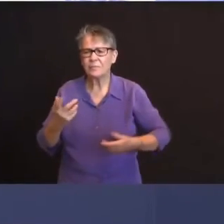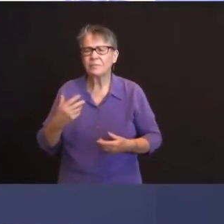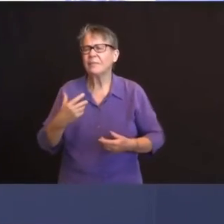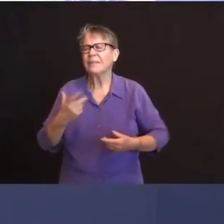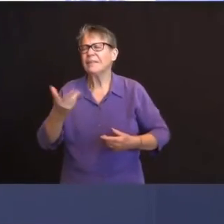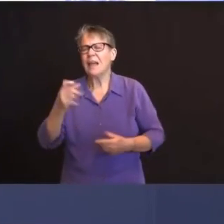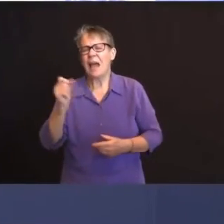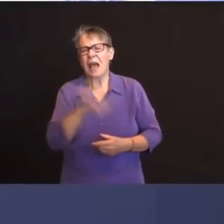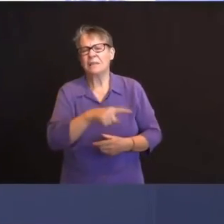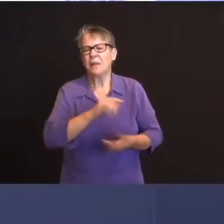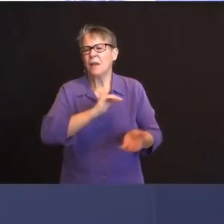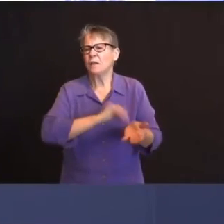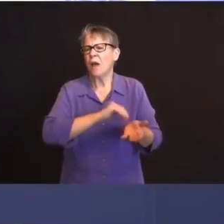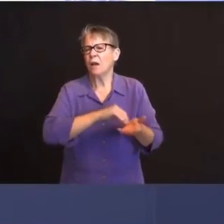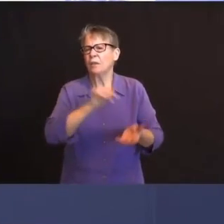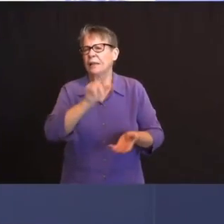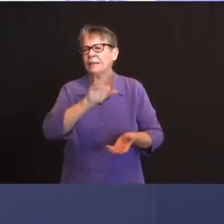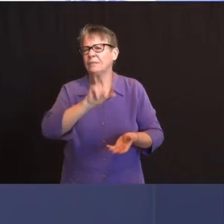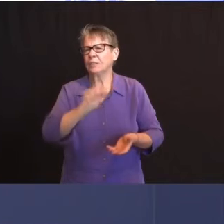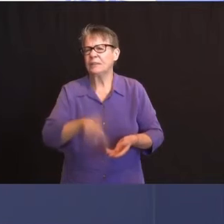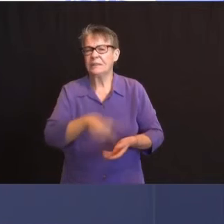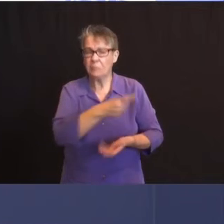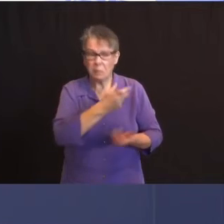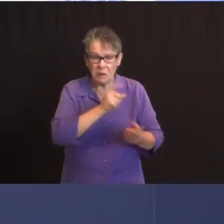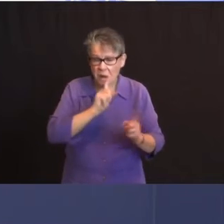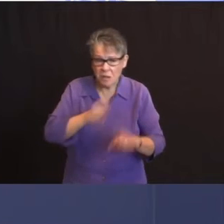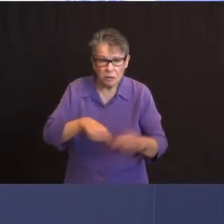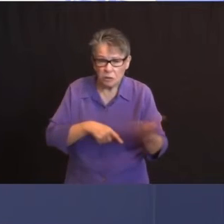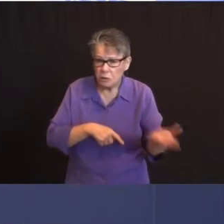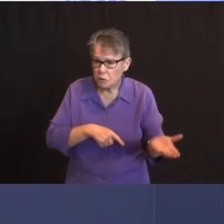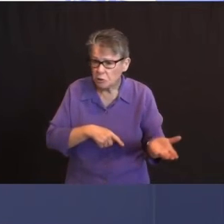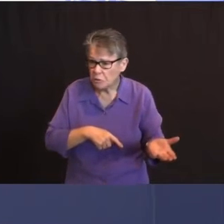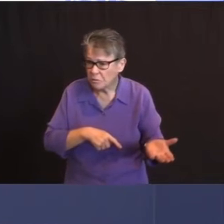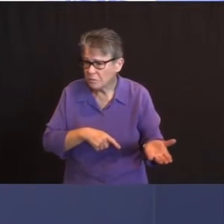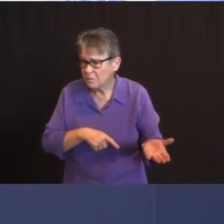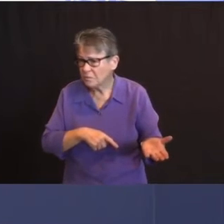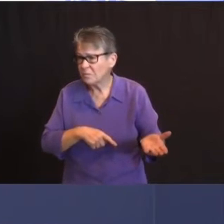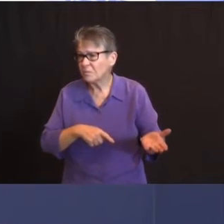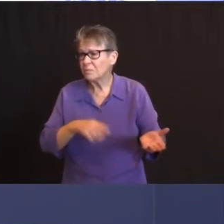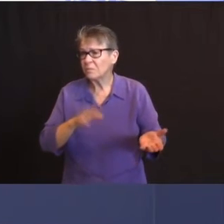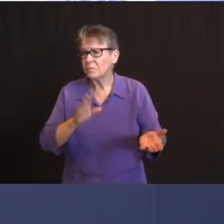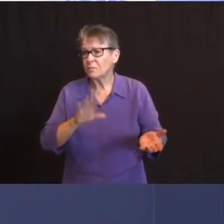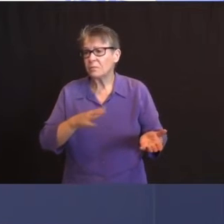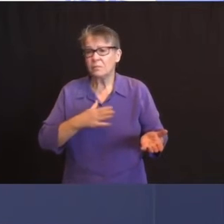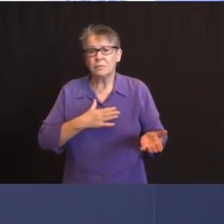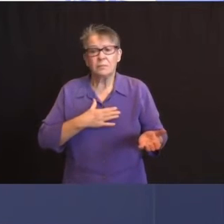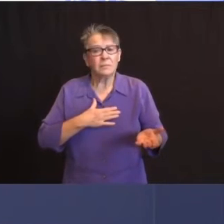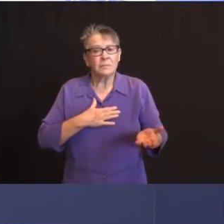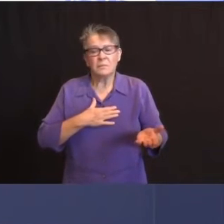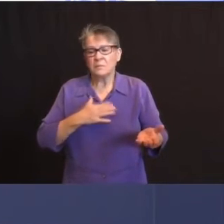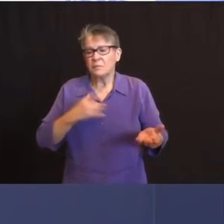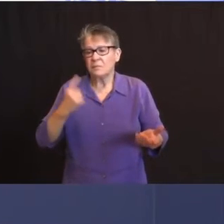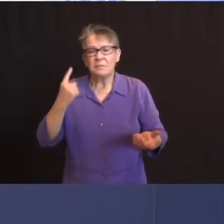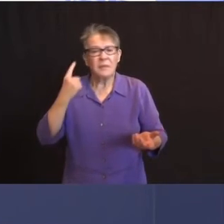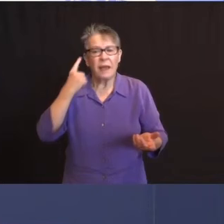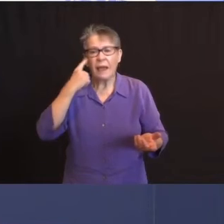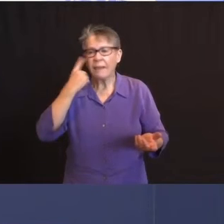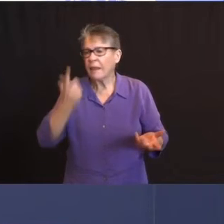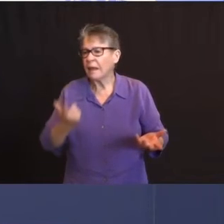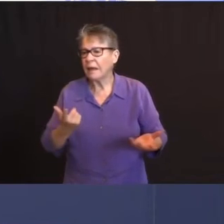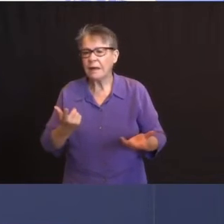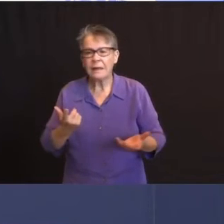I could argue both ways as well. I don't think that it'll be dramatically different once we really settle in and we're able to get all the antigen testing as far